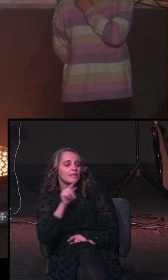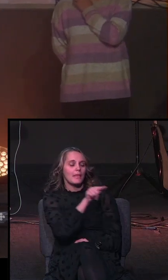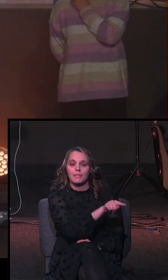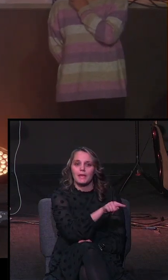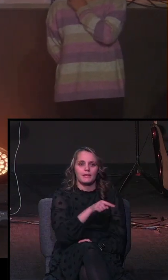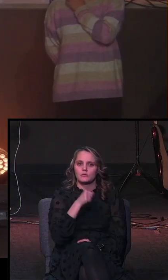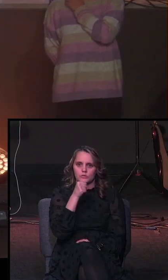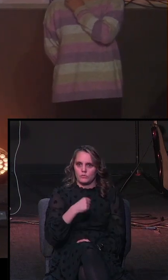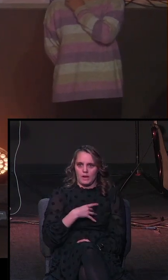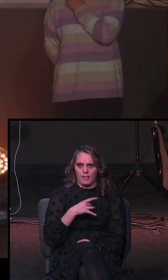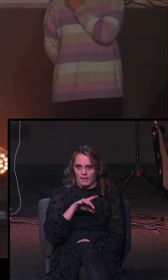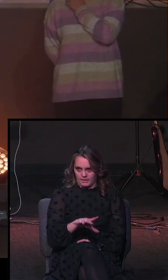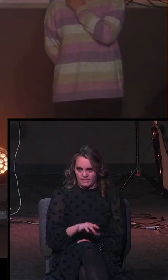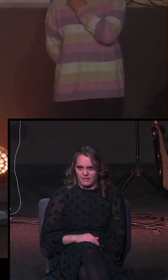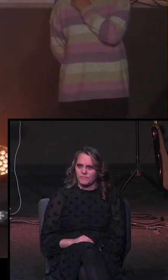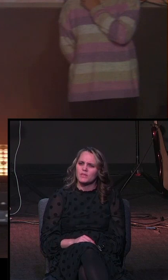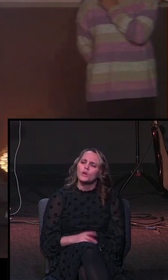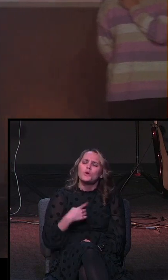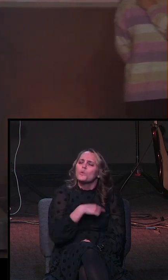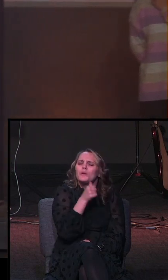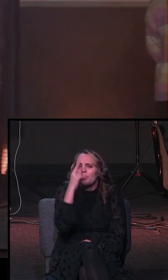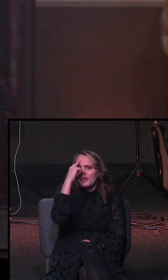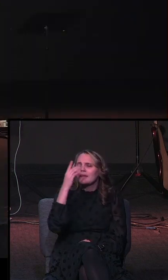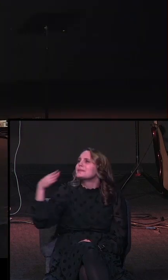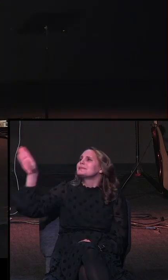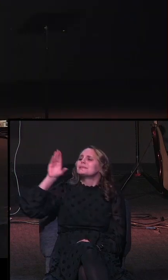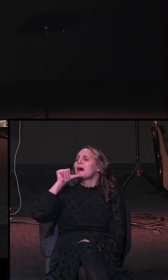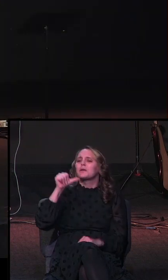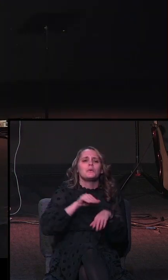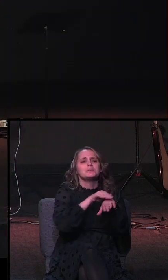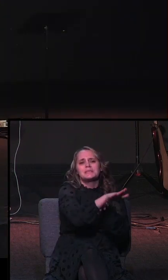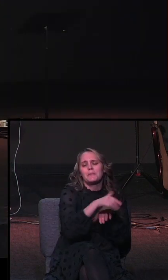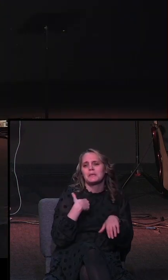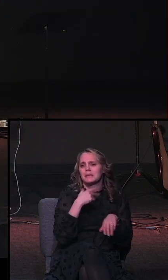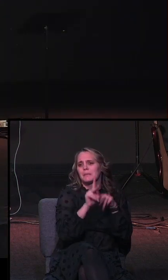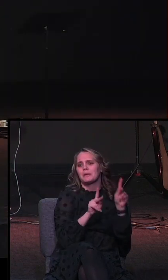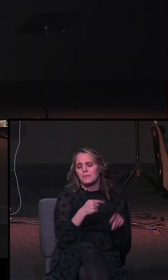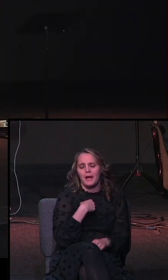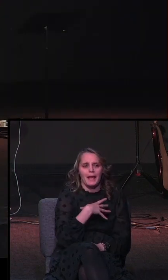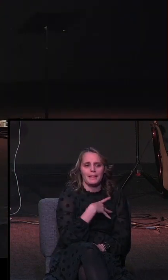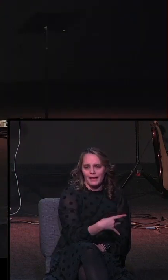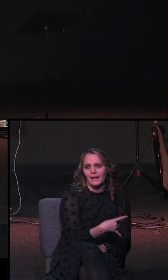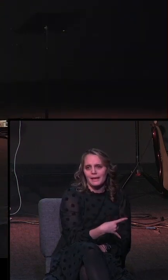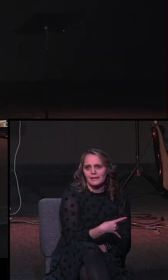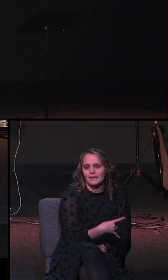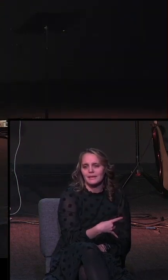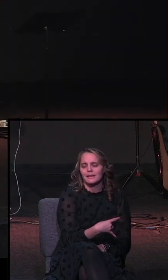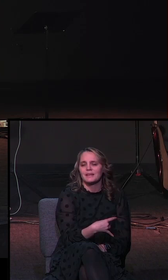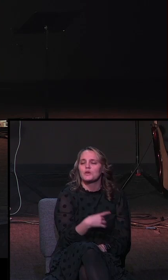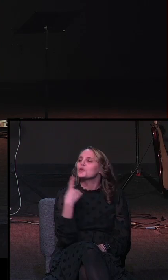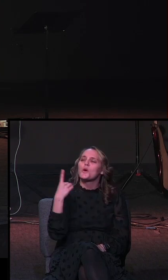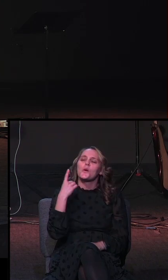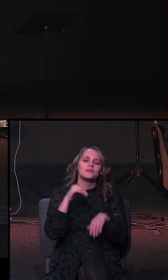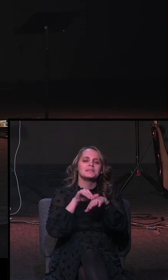we? We think, you know, God will only send me to people that I like. God will only send me to people that I enjoy, that